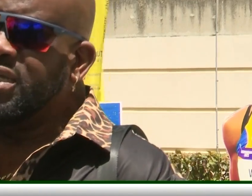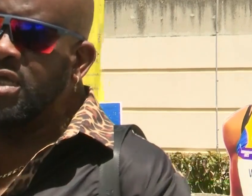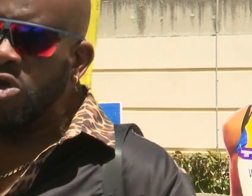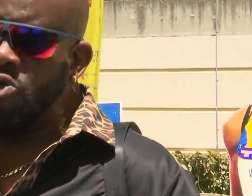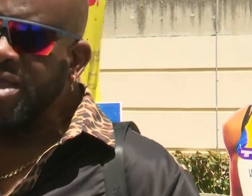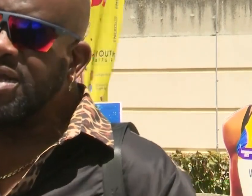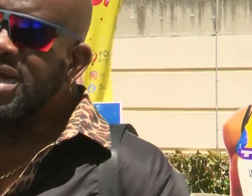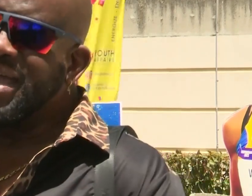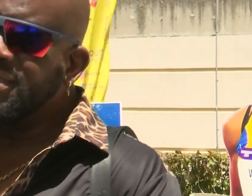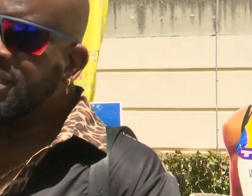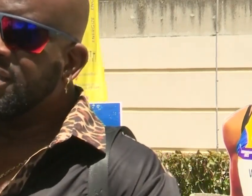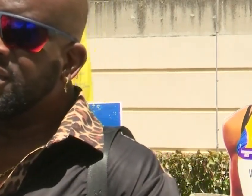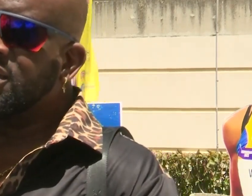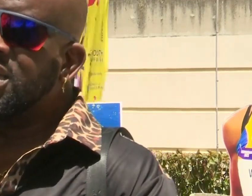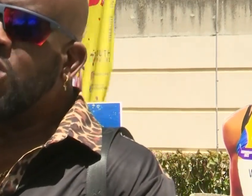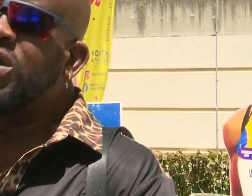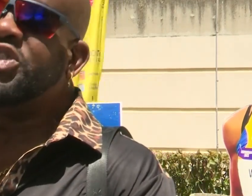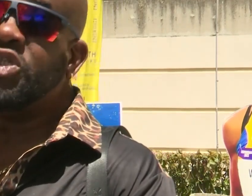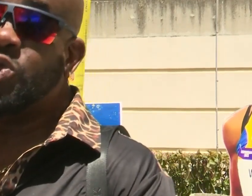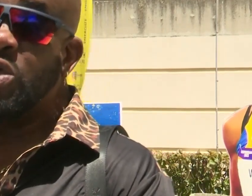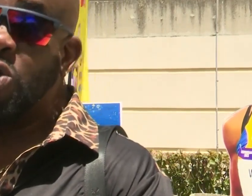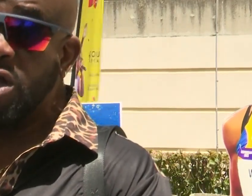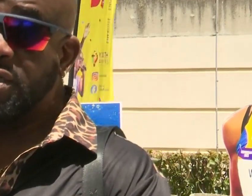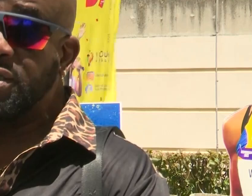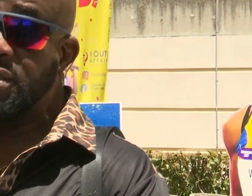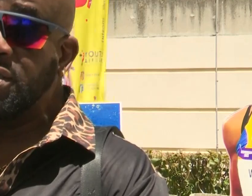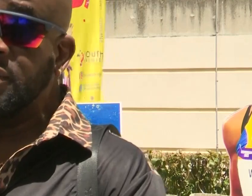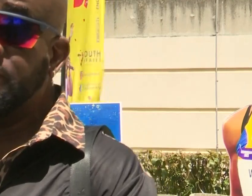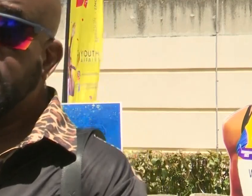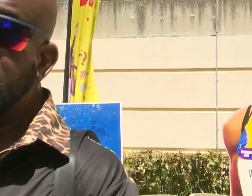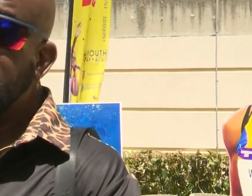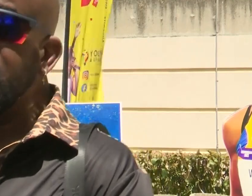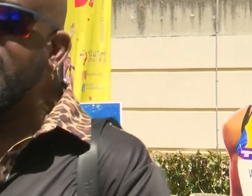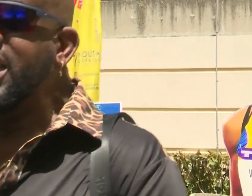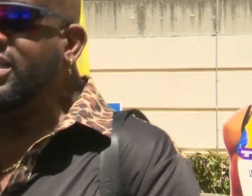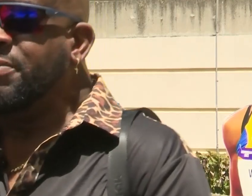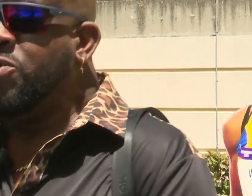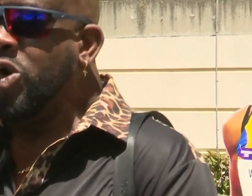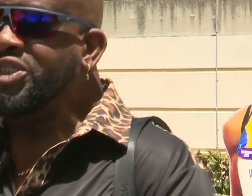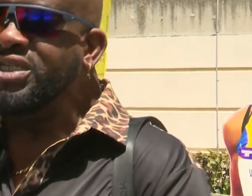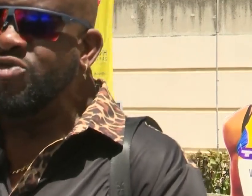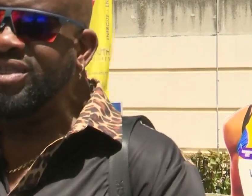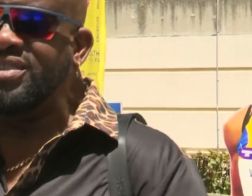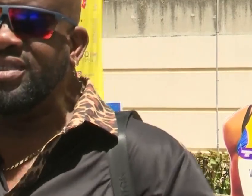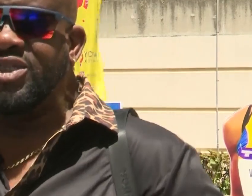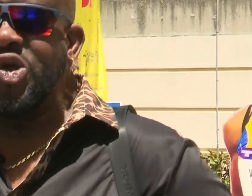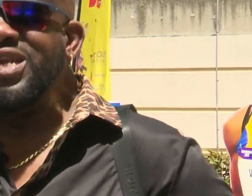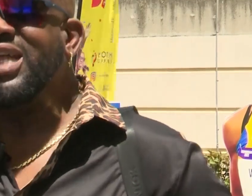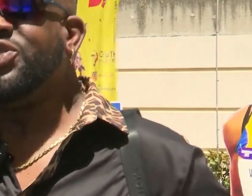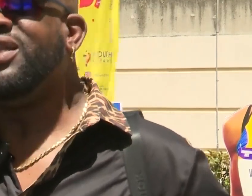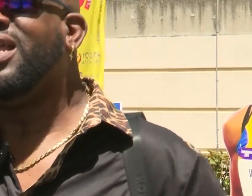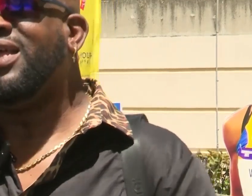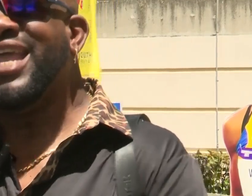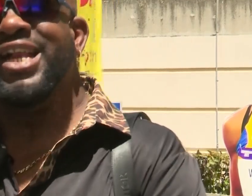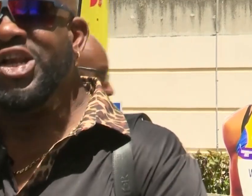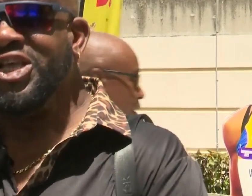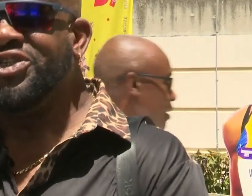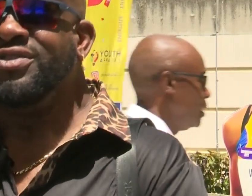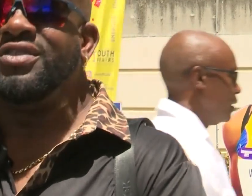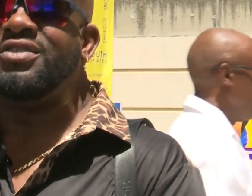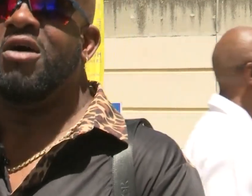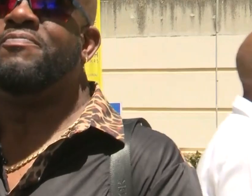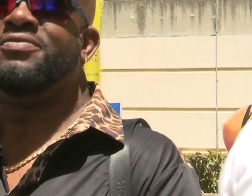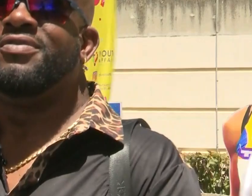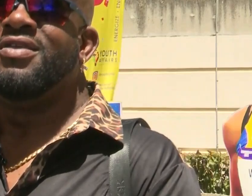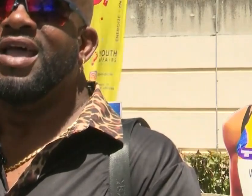more she recognizes that what she's doing works, is the more she resists her natural